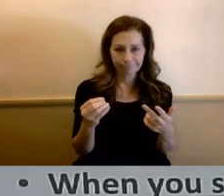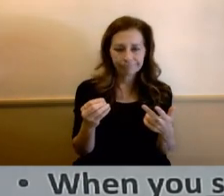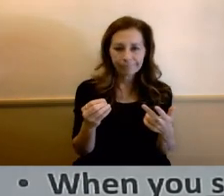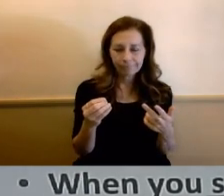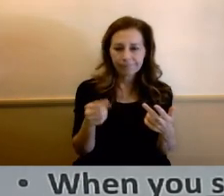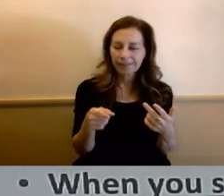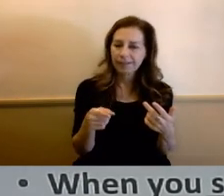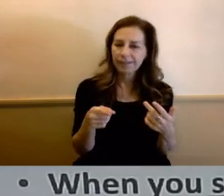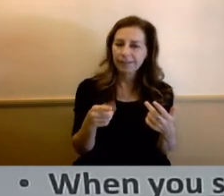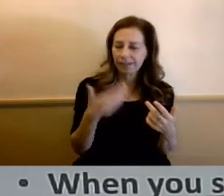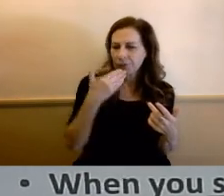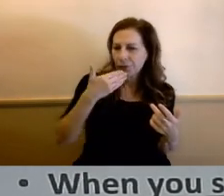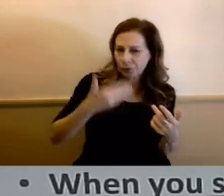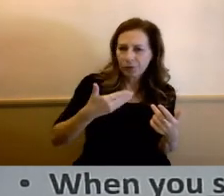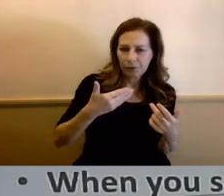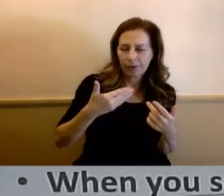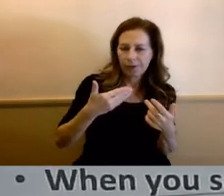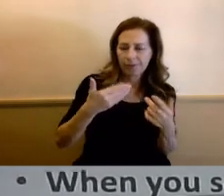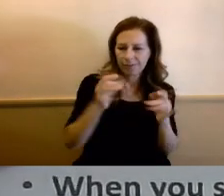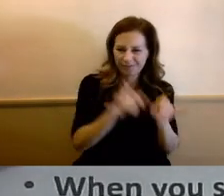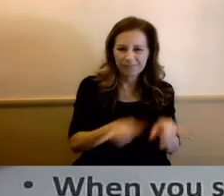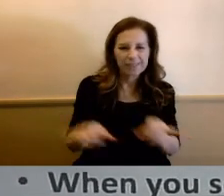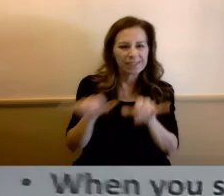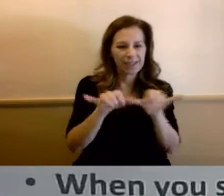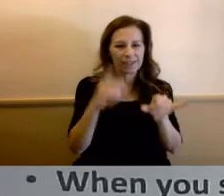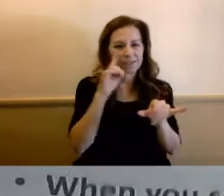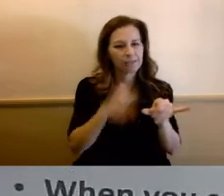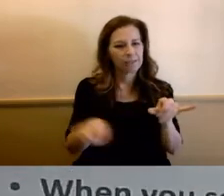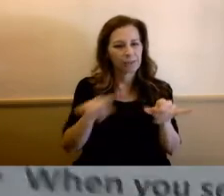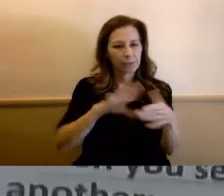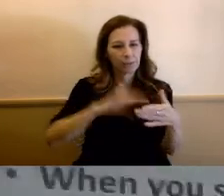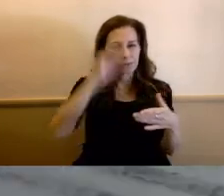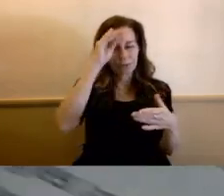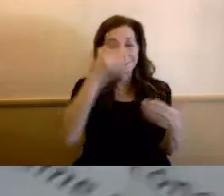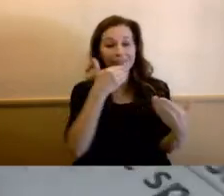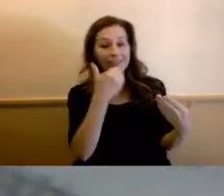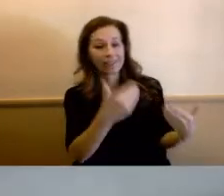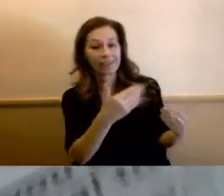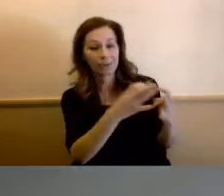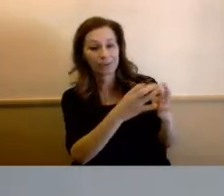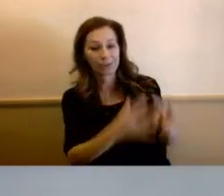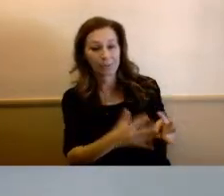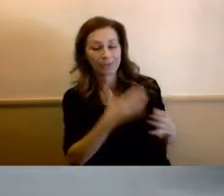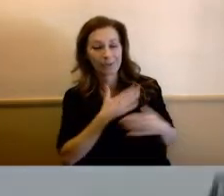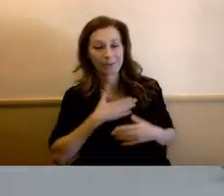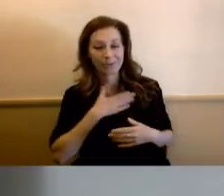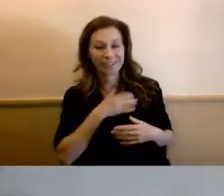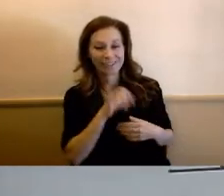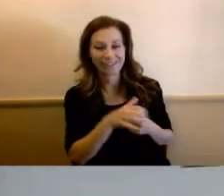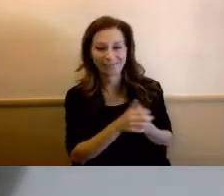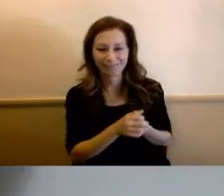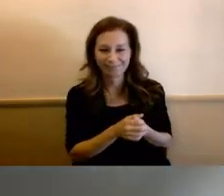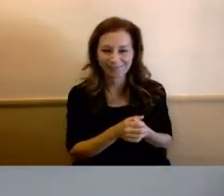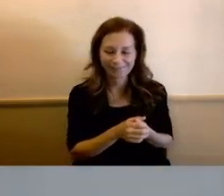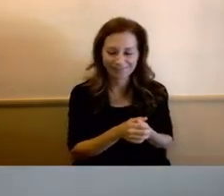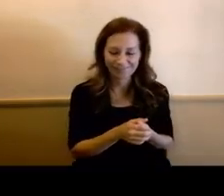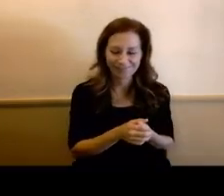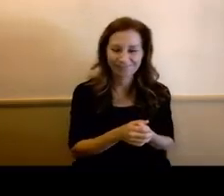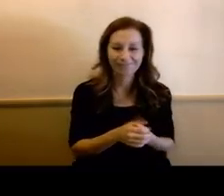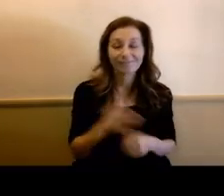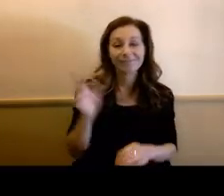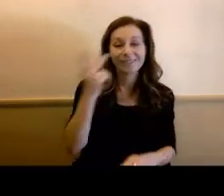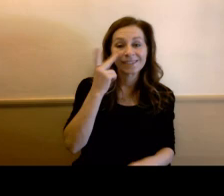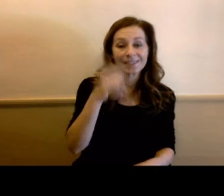good standard to be learning. Alright, thank you to the interpreter. I appreciate it. See you guys later.